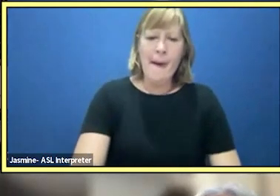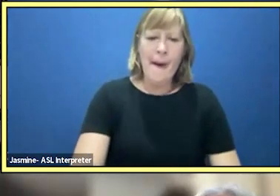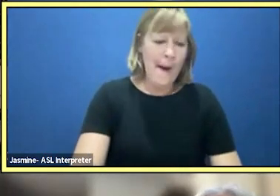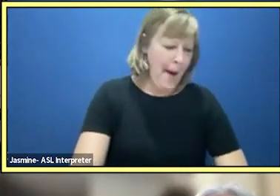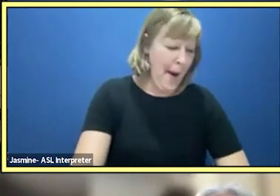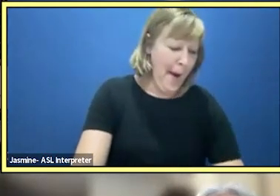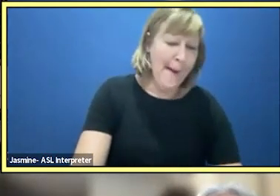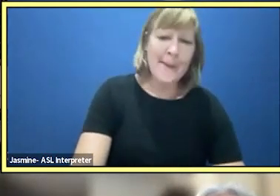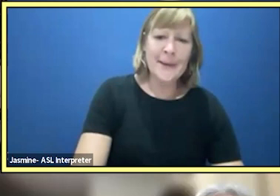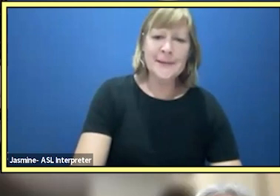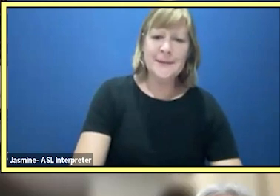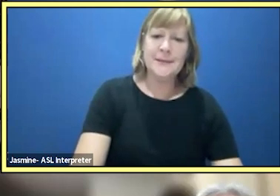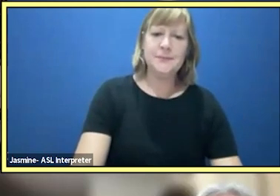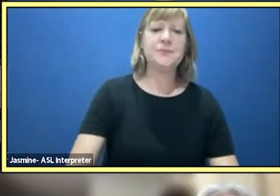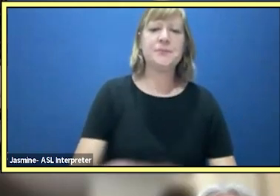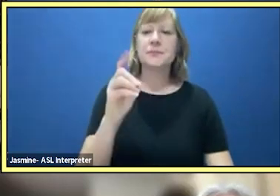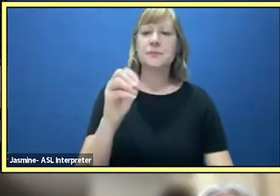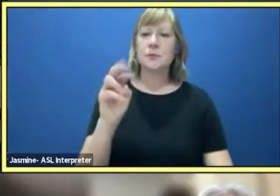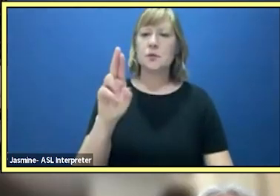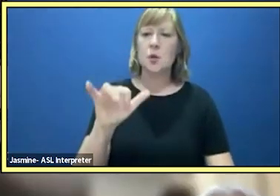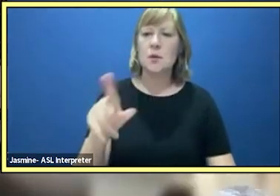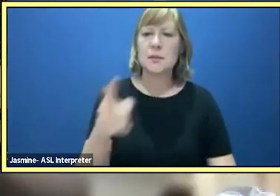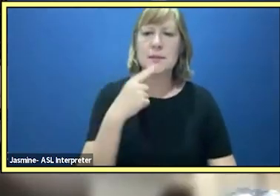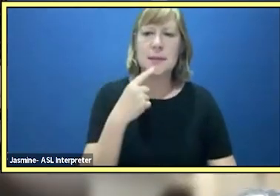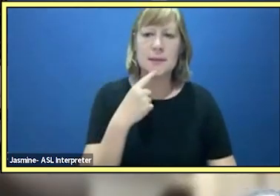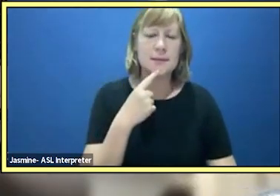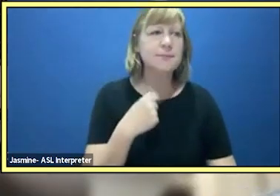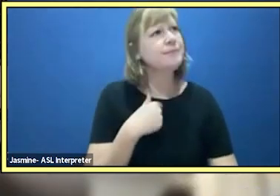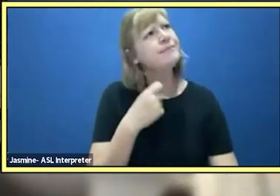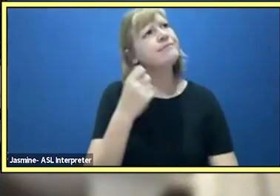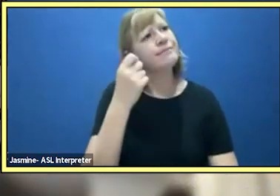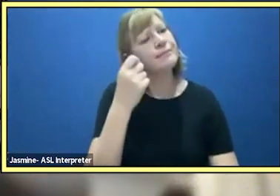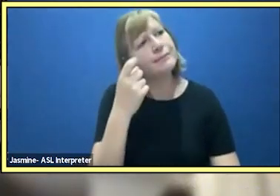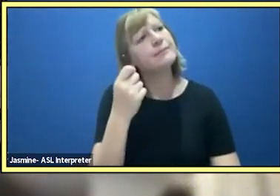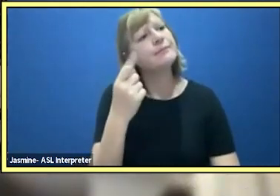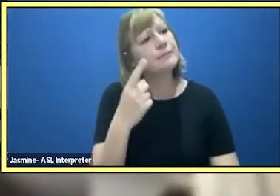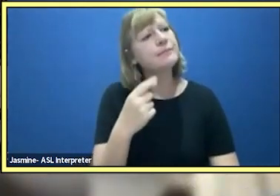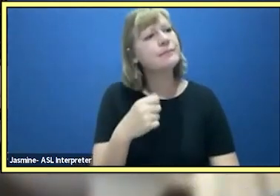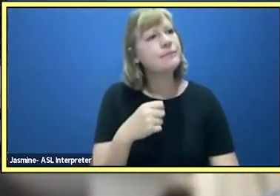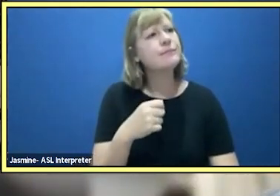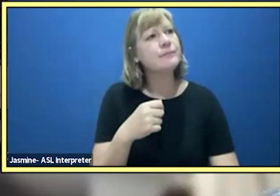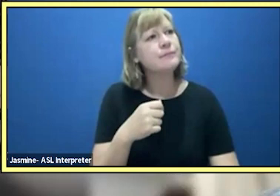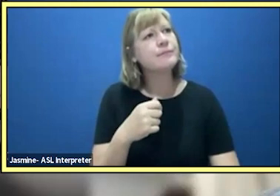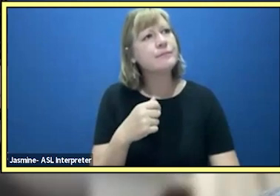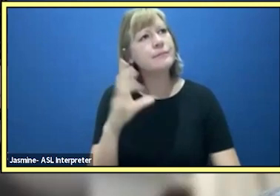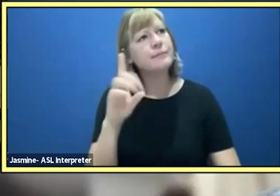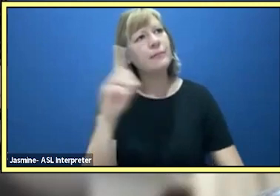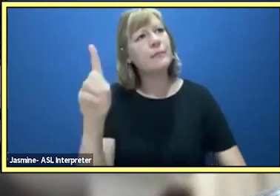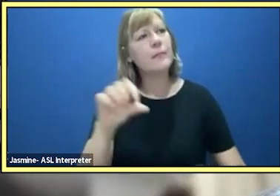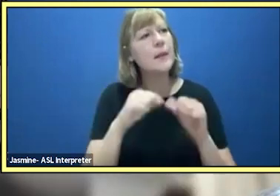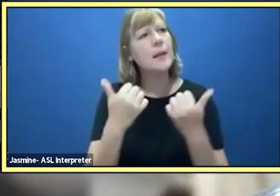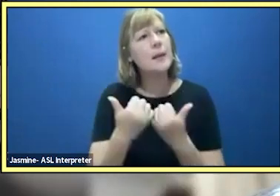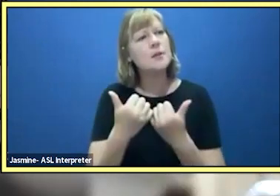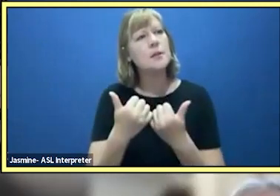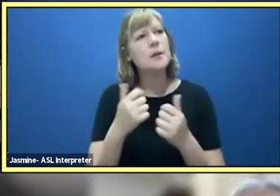Dory Carter says that she can understand this needs to be done for DD agencies, but how is this person-centered for people who